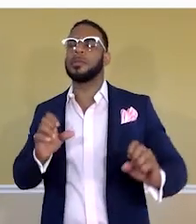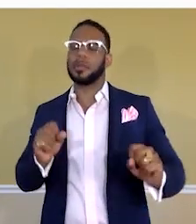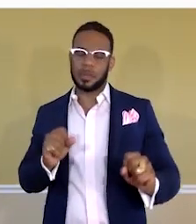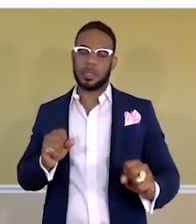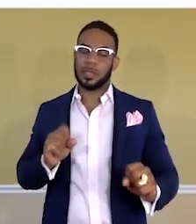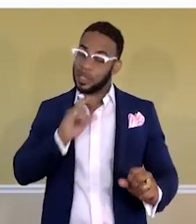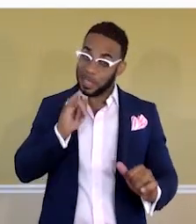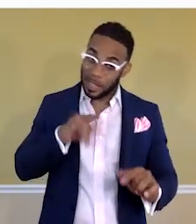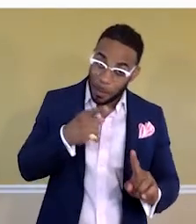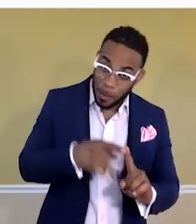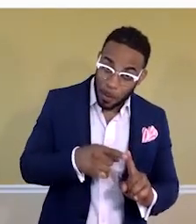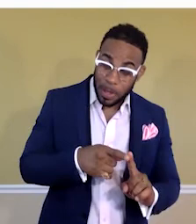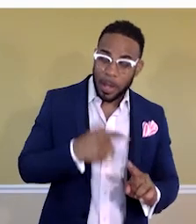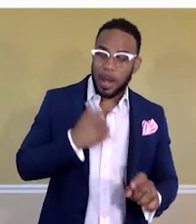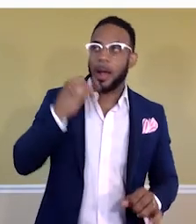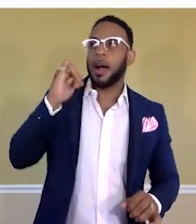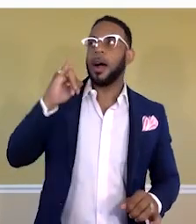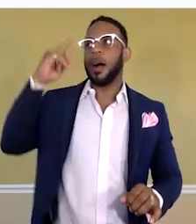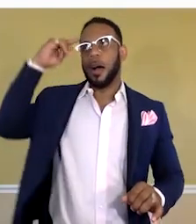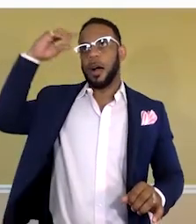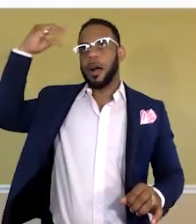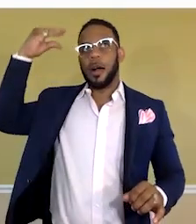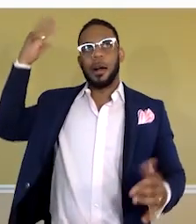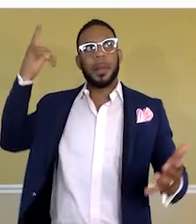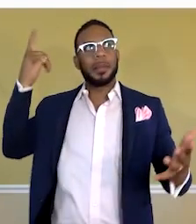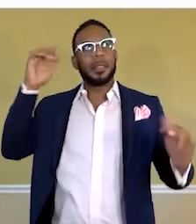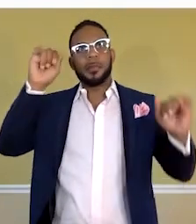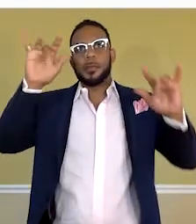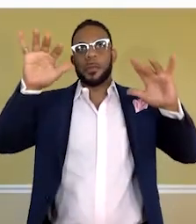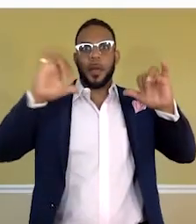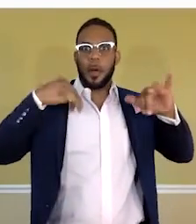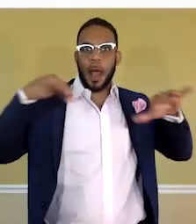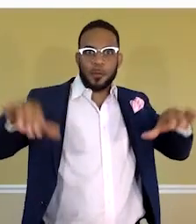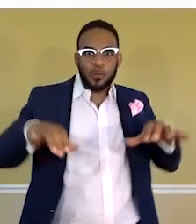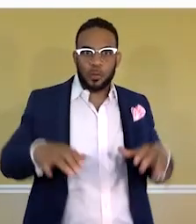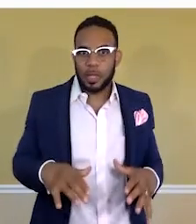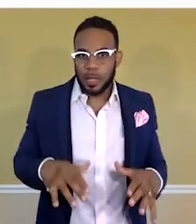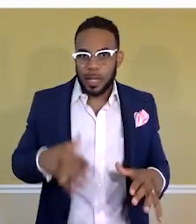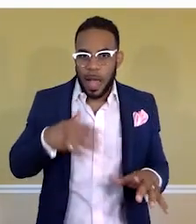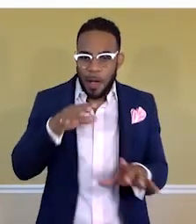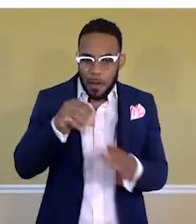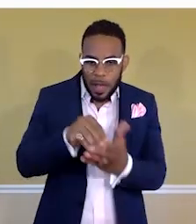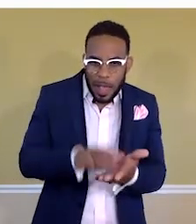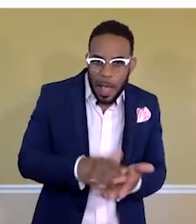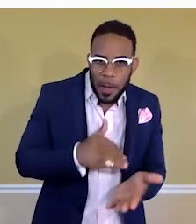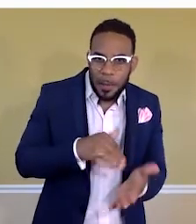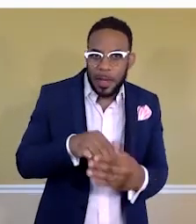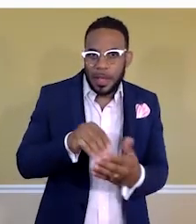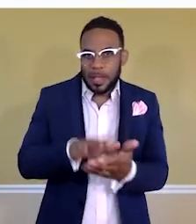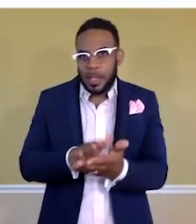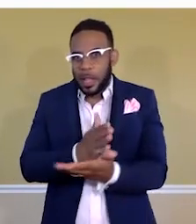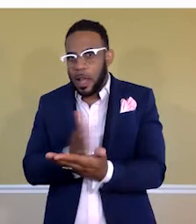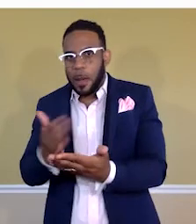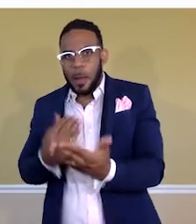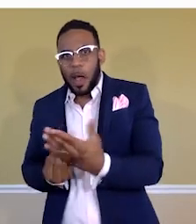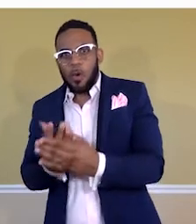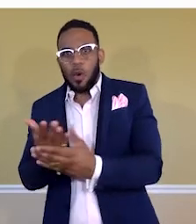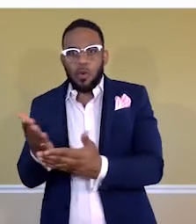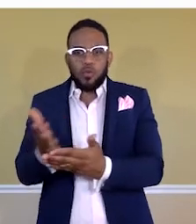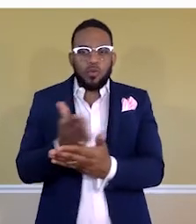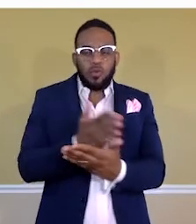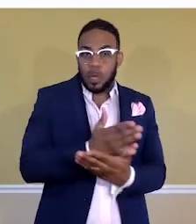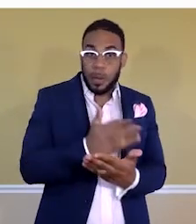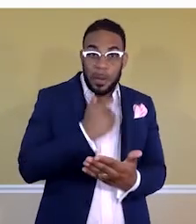It was at this point that I realized that there was maybe something magical with what I was doing. I was capturing and documenting my growth.